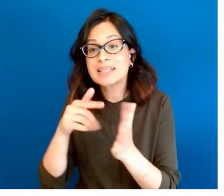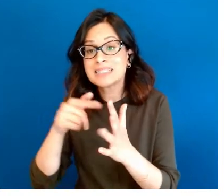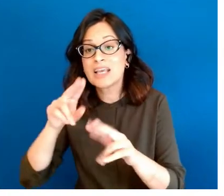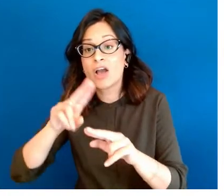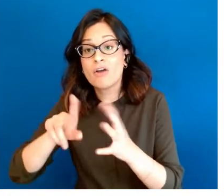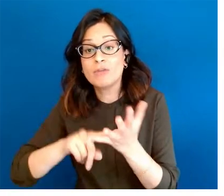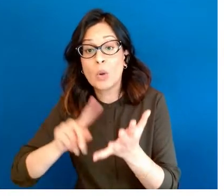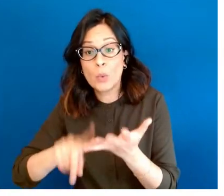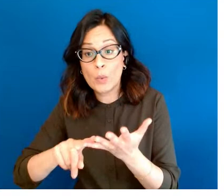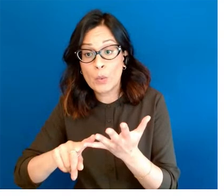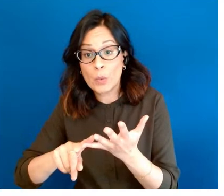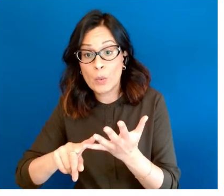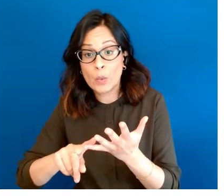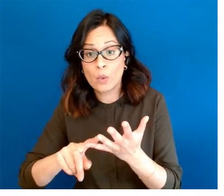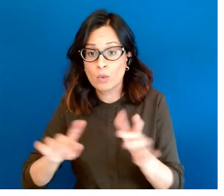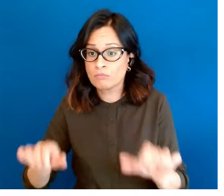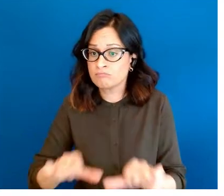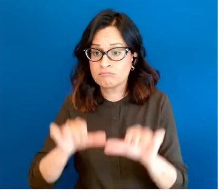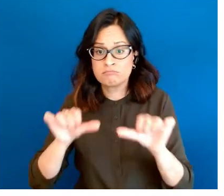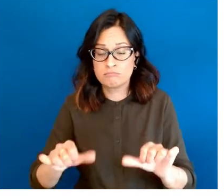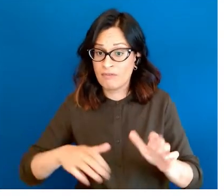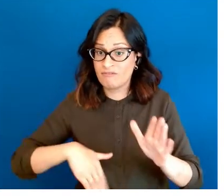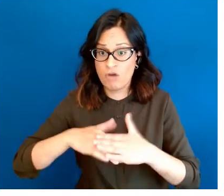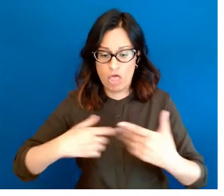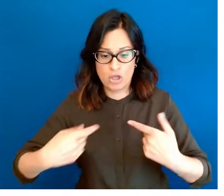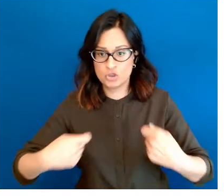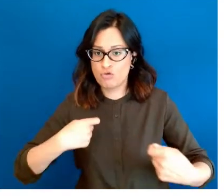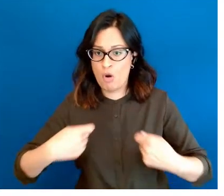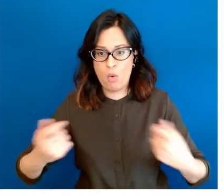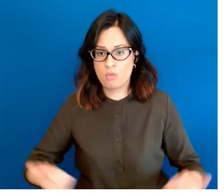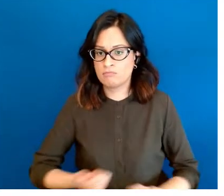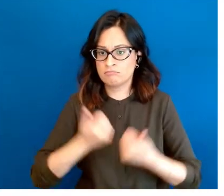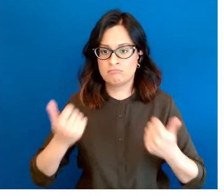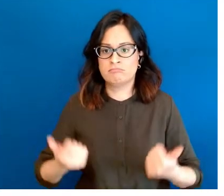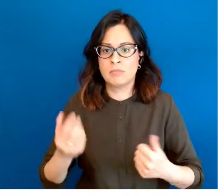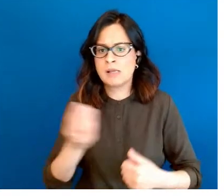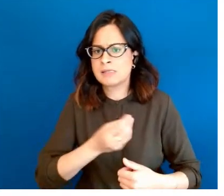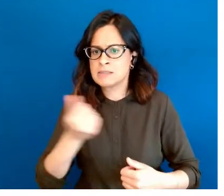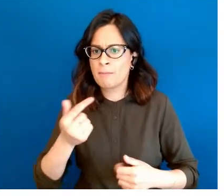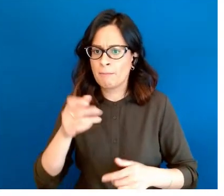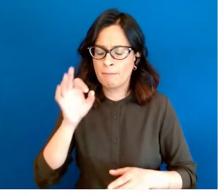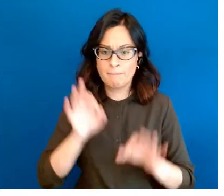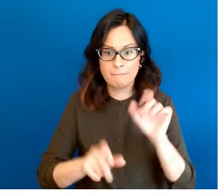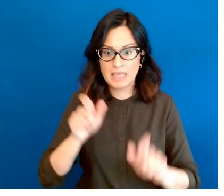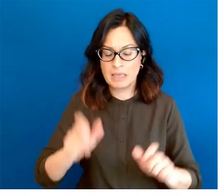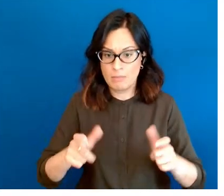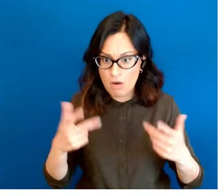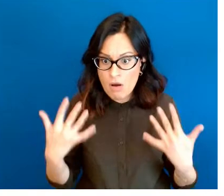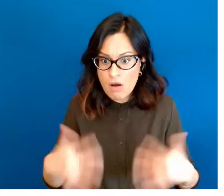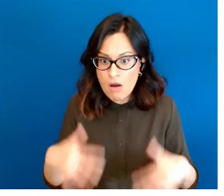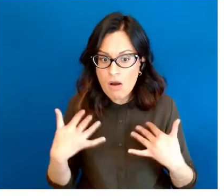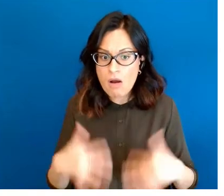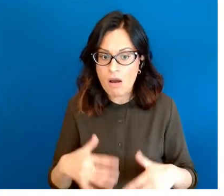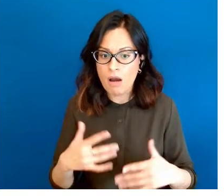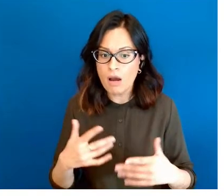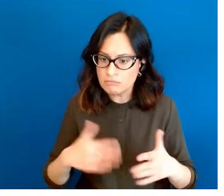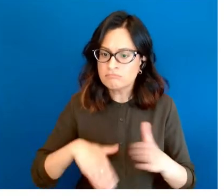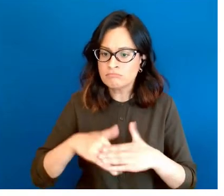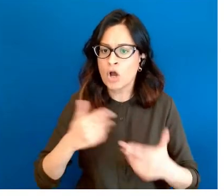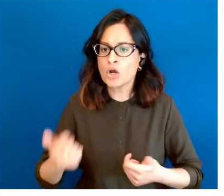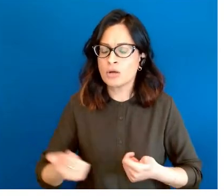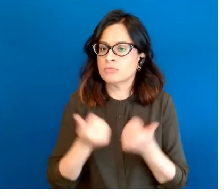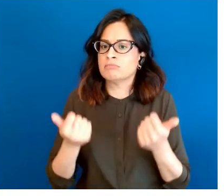complete control, and a lot of people were getting significant control. But by the end of a 2-week period,